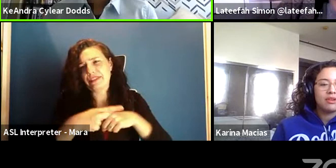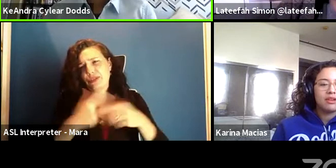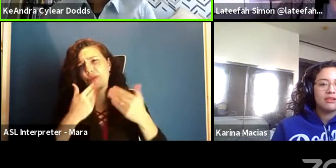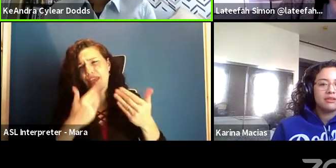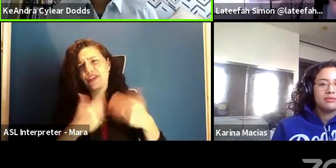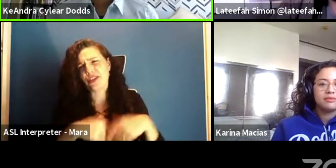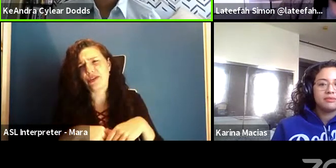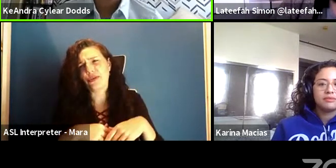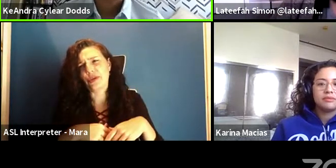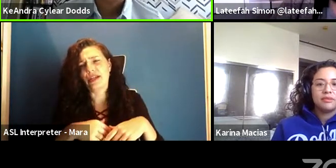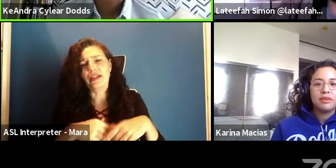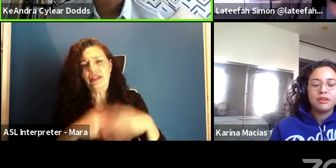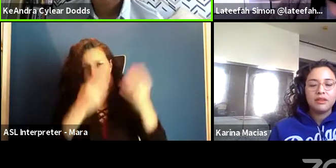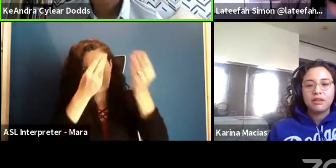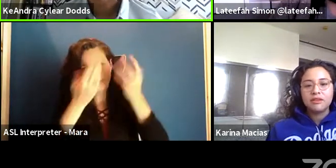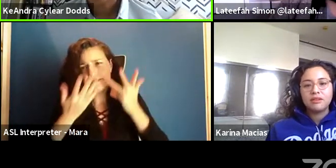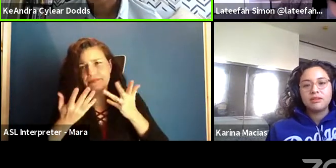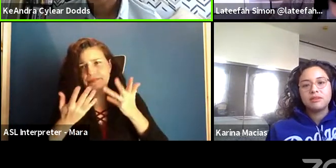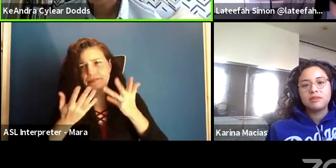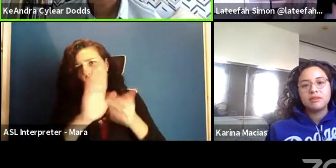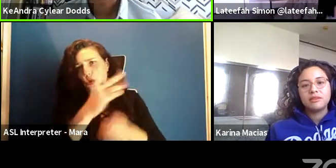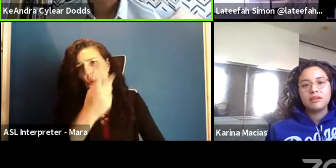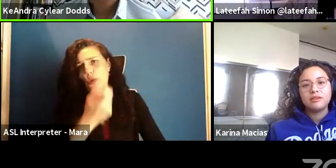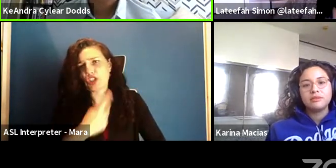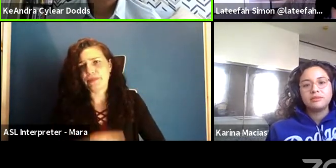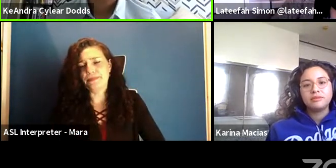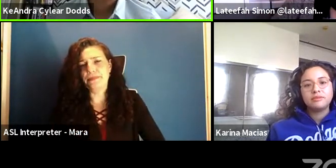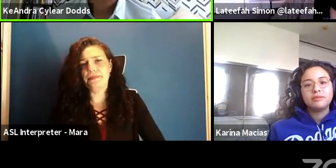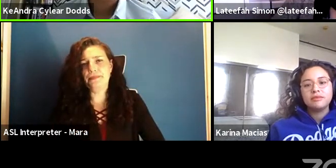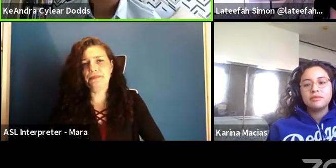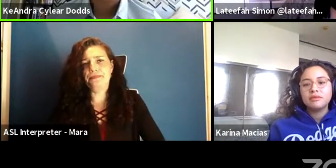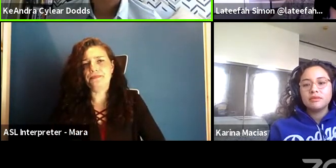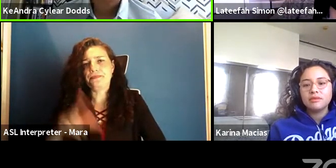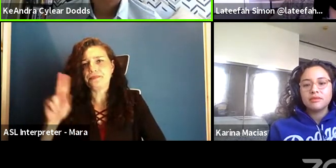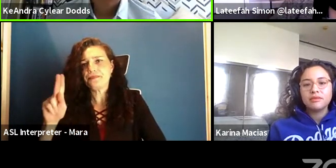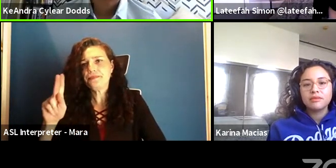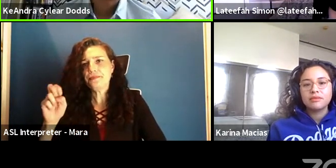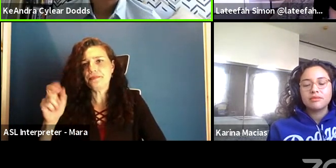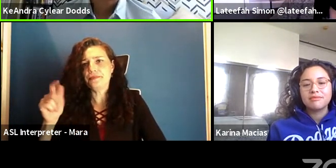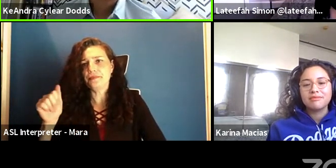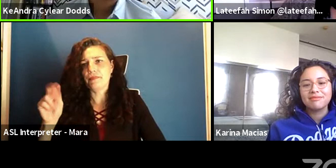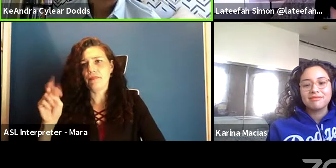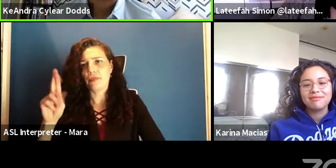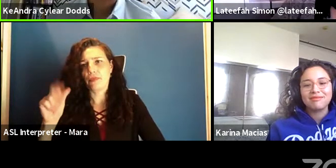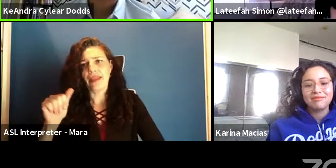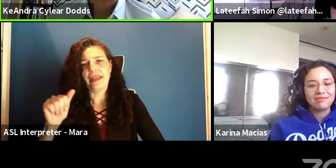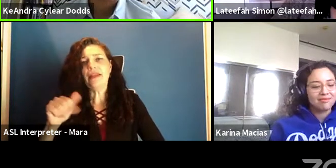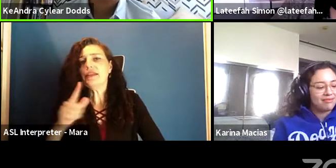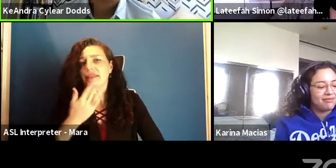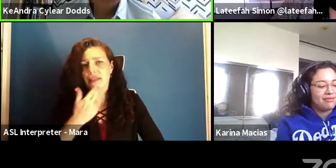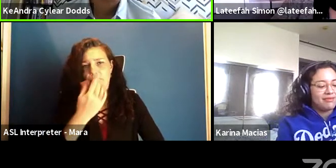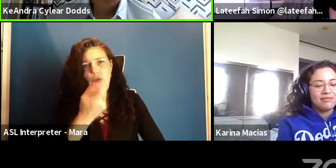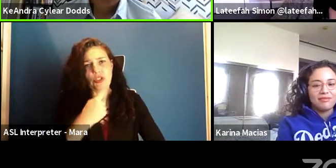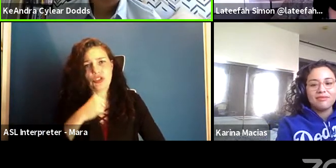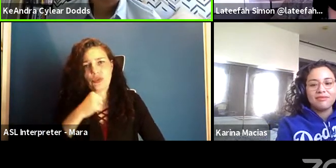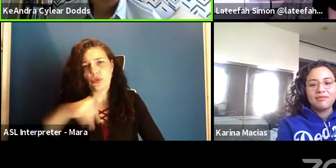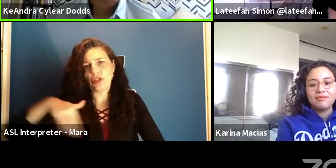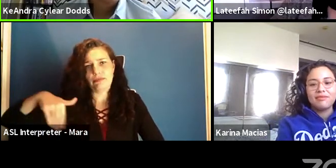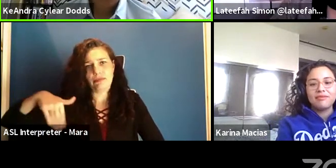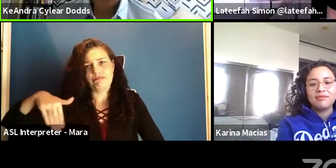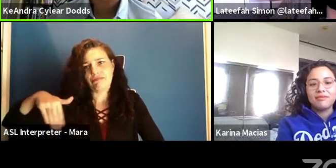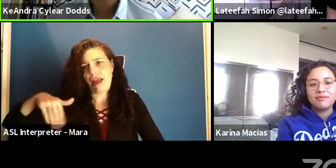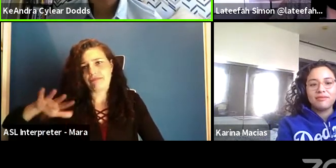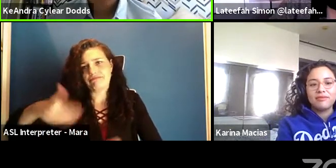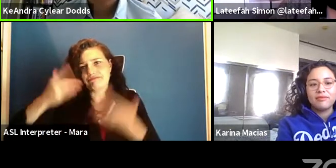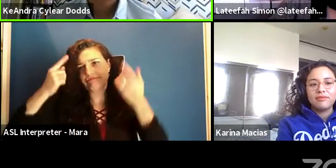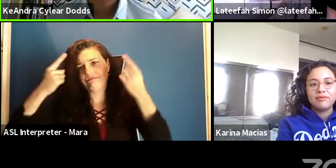And I thank you for the question as well. I mean, I think, yeah, we're certainly not there at LA Metro. But I